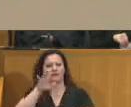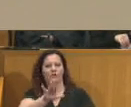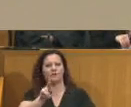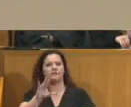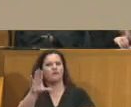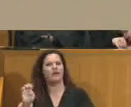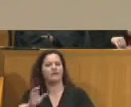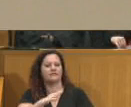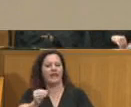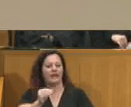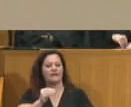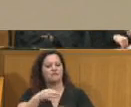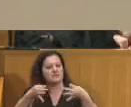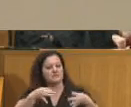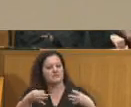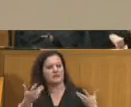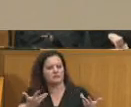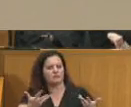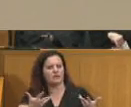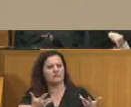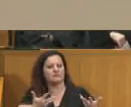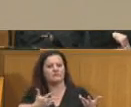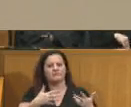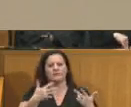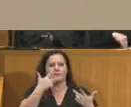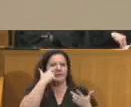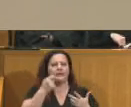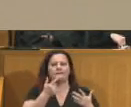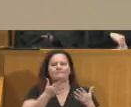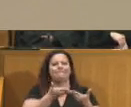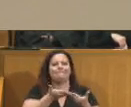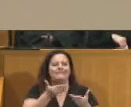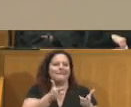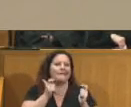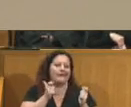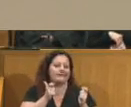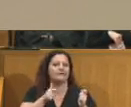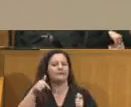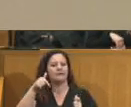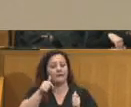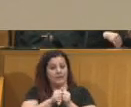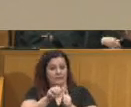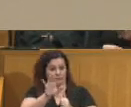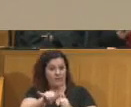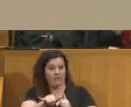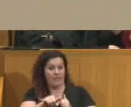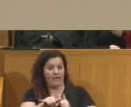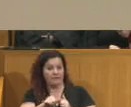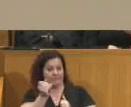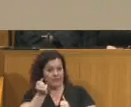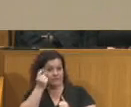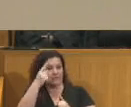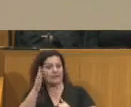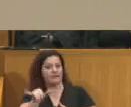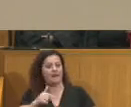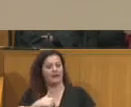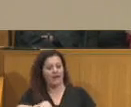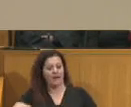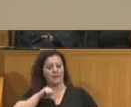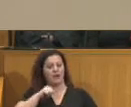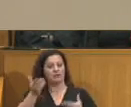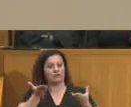are responsive to the white leaders. The downtown white machine, not to the black populace. These black politicians